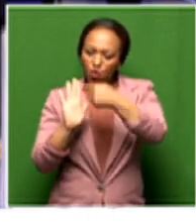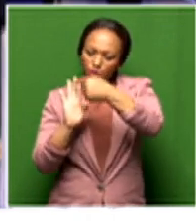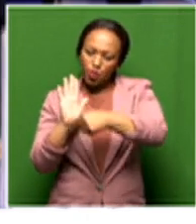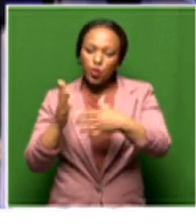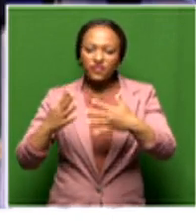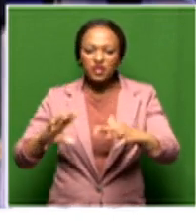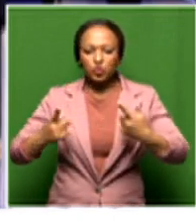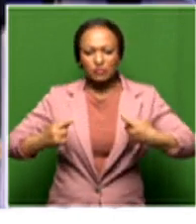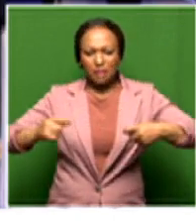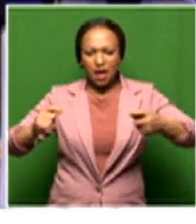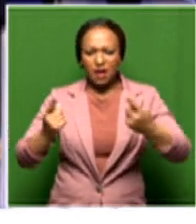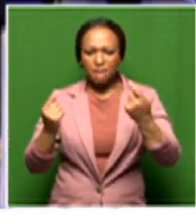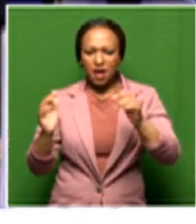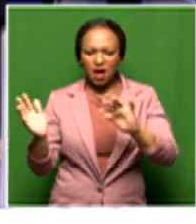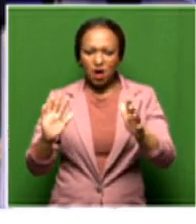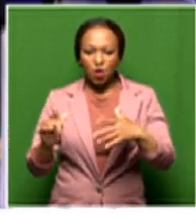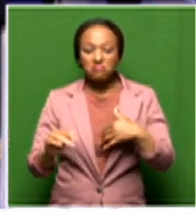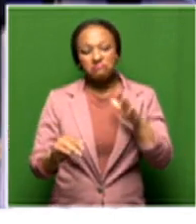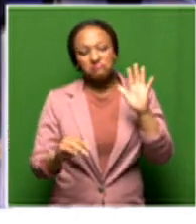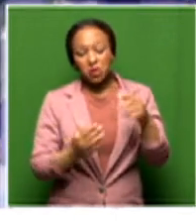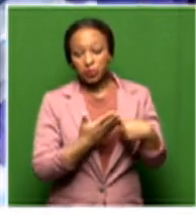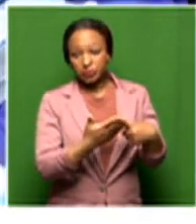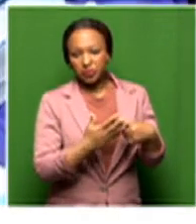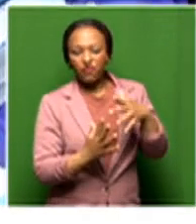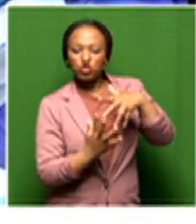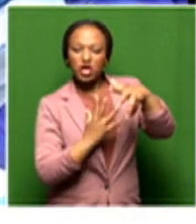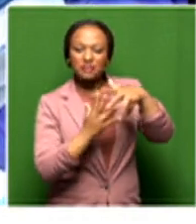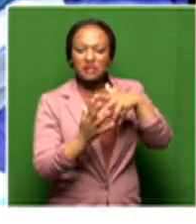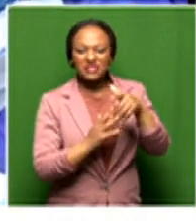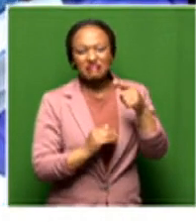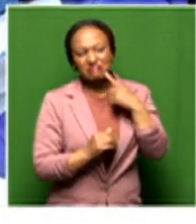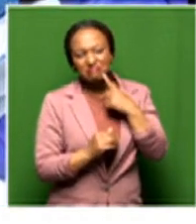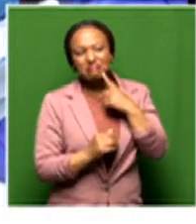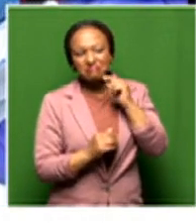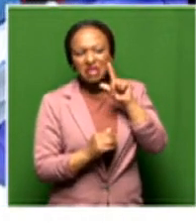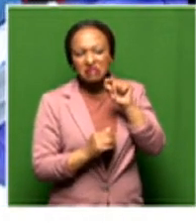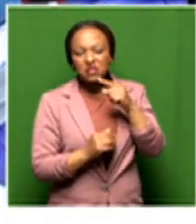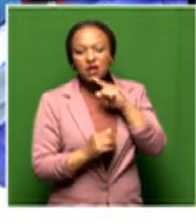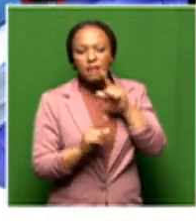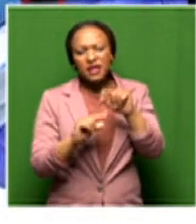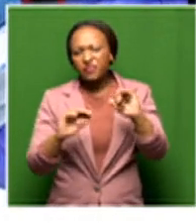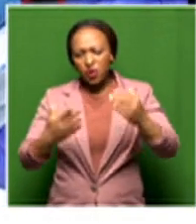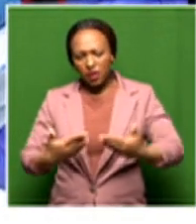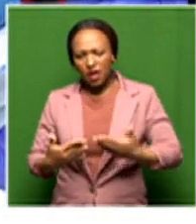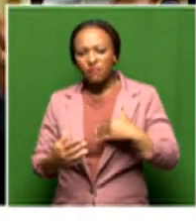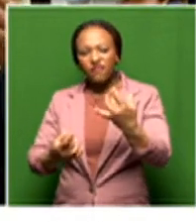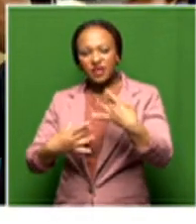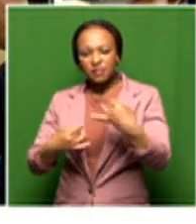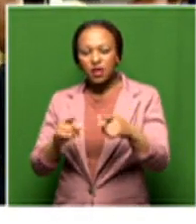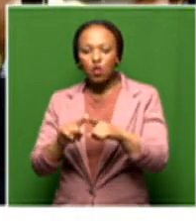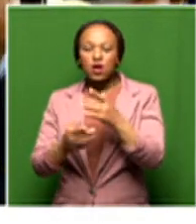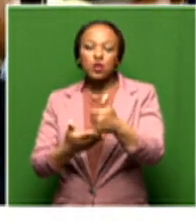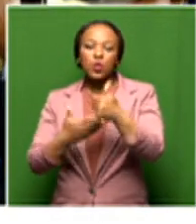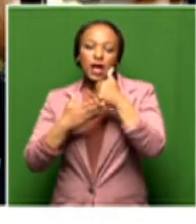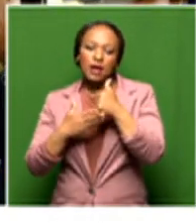is actually quite an interesting conversation. But nonetheless, we always welcome feedback, because it can always help us to